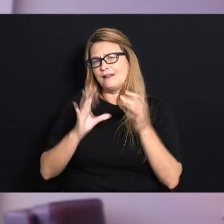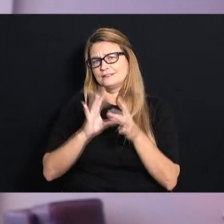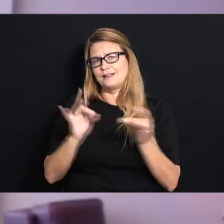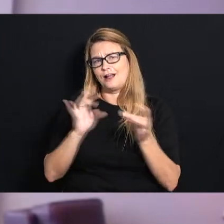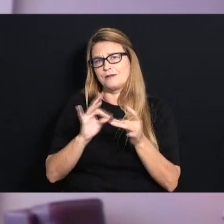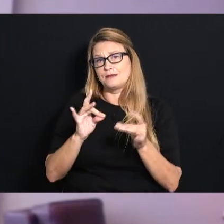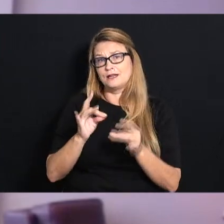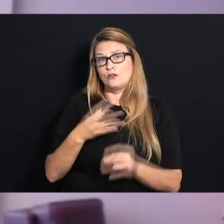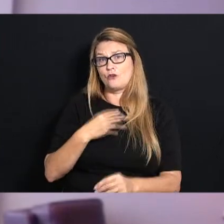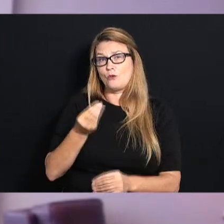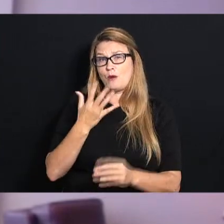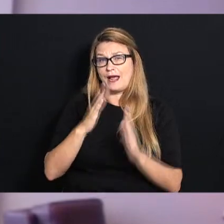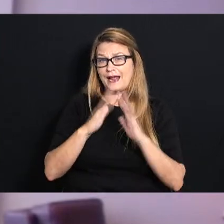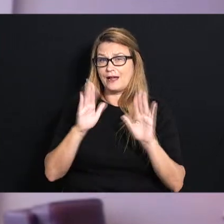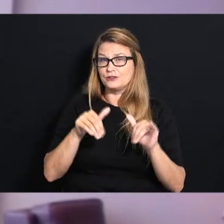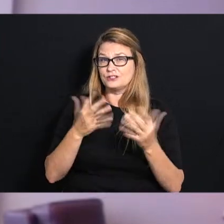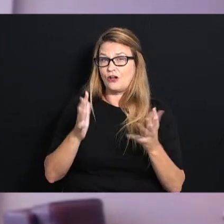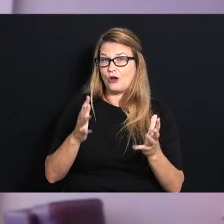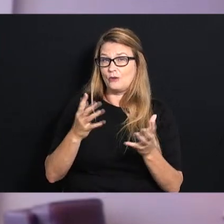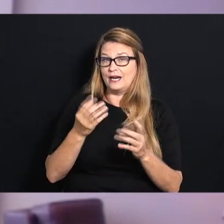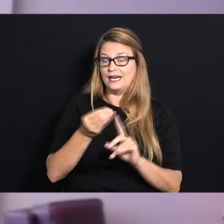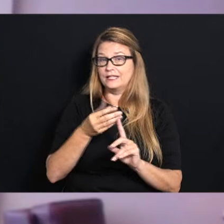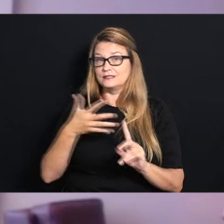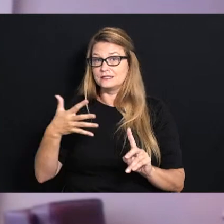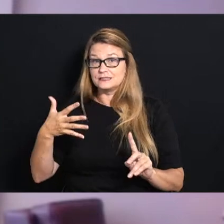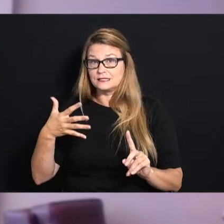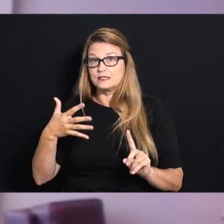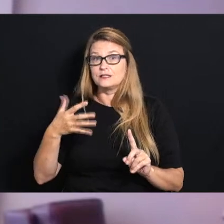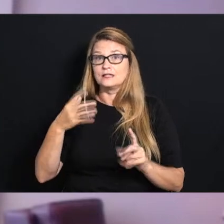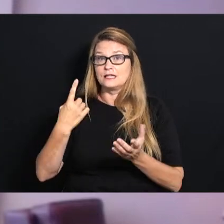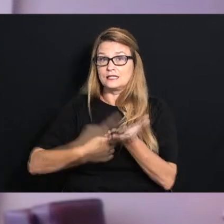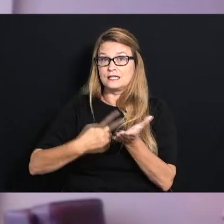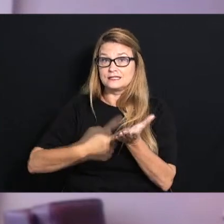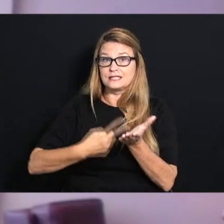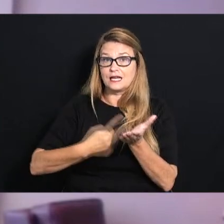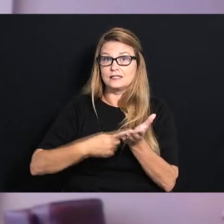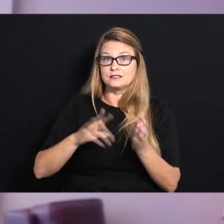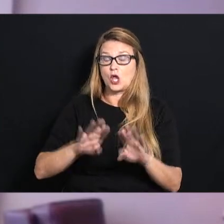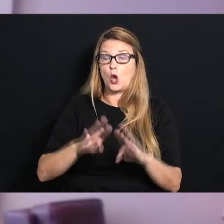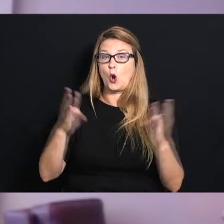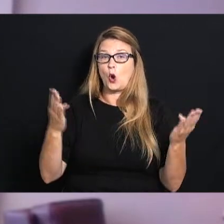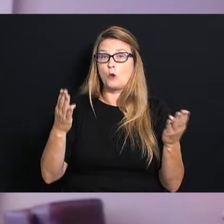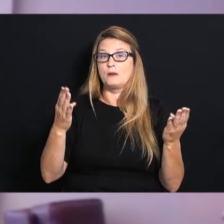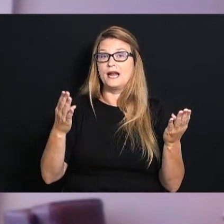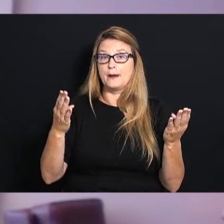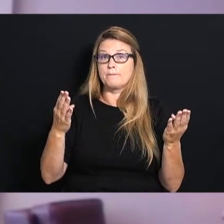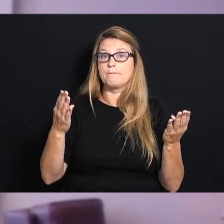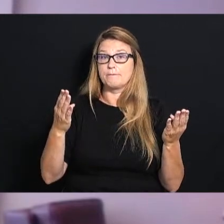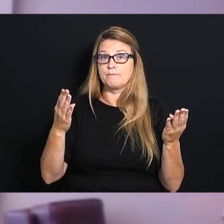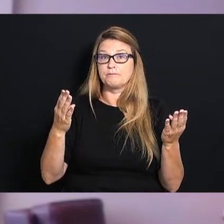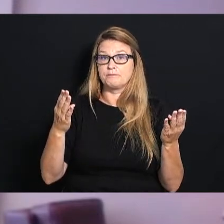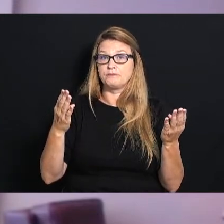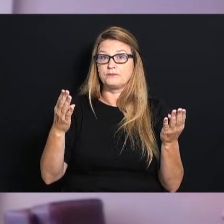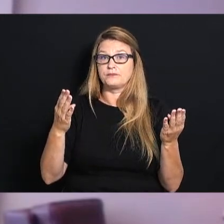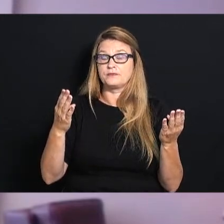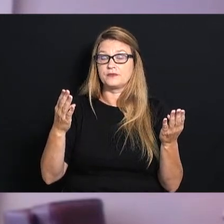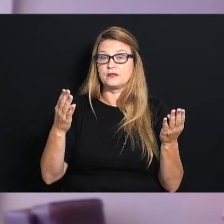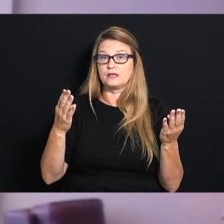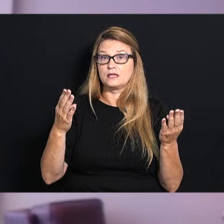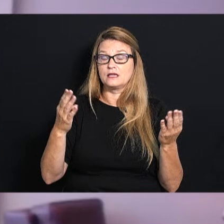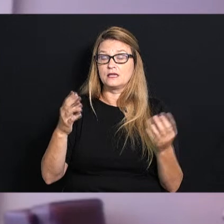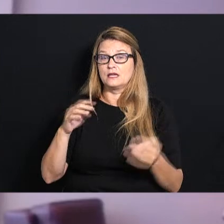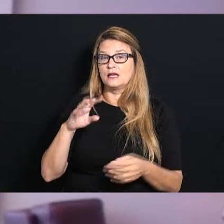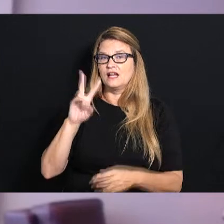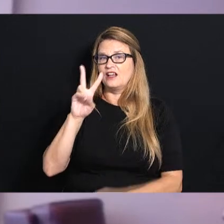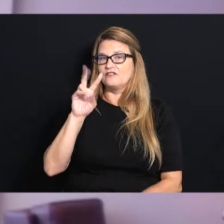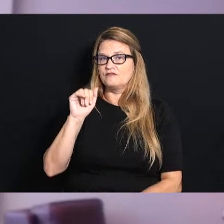White House had talked initially about perhaps opening up eligibility for a 4th dose of vaccine